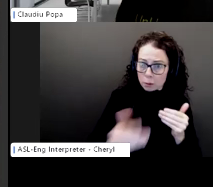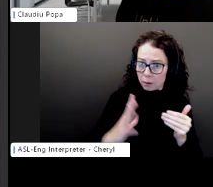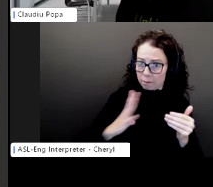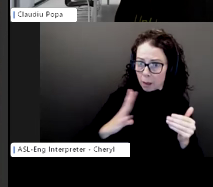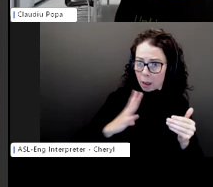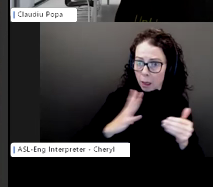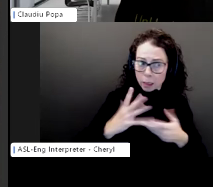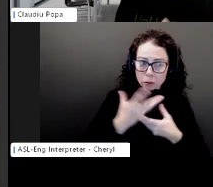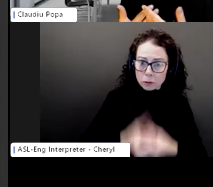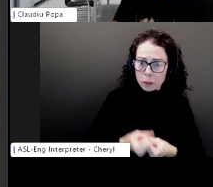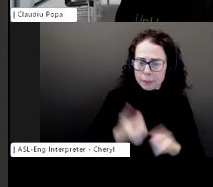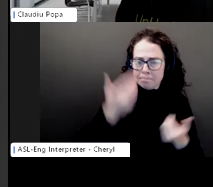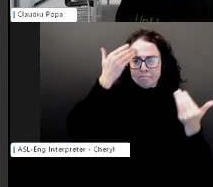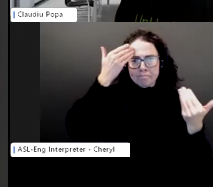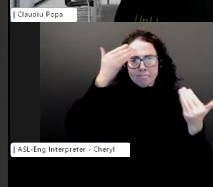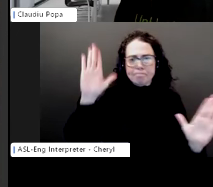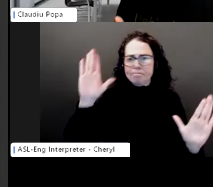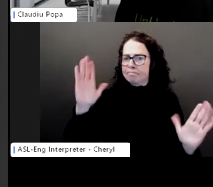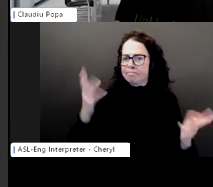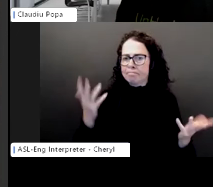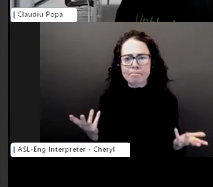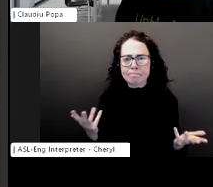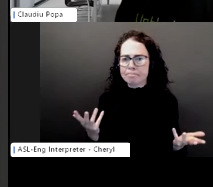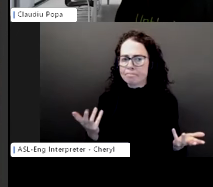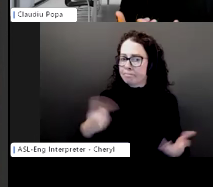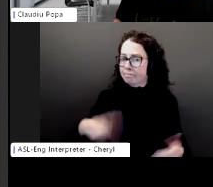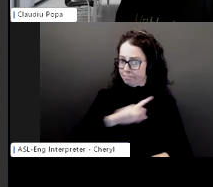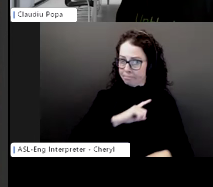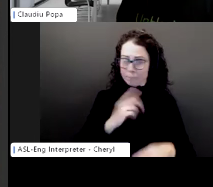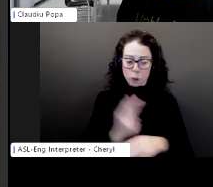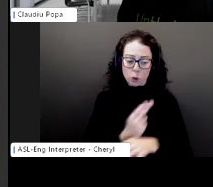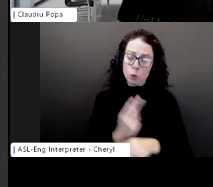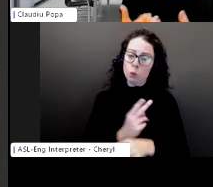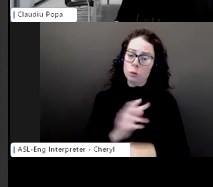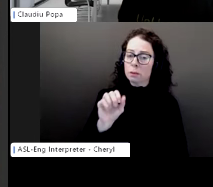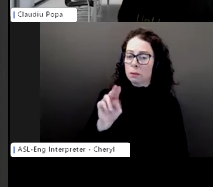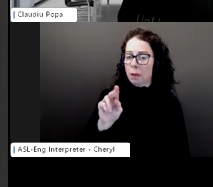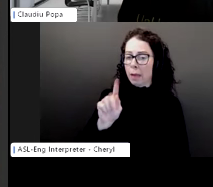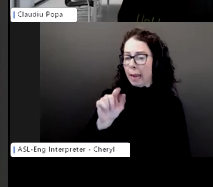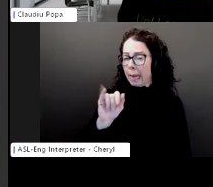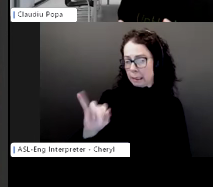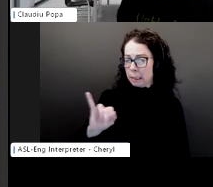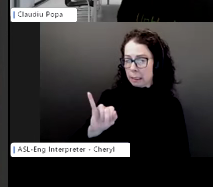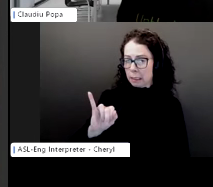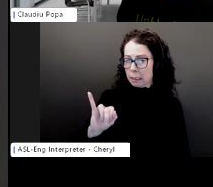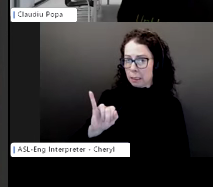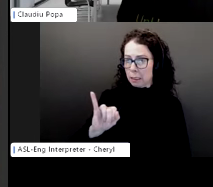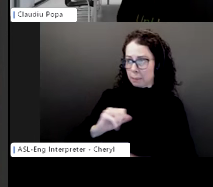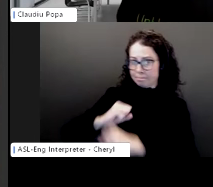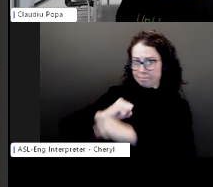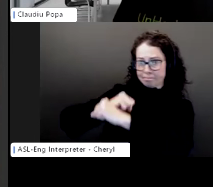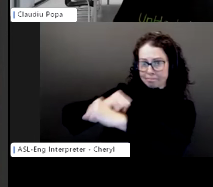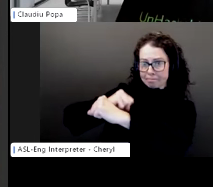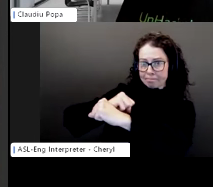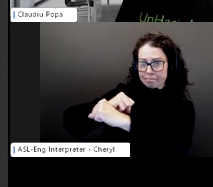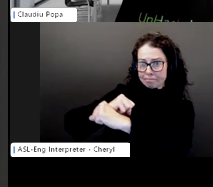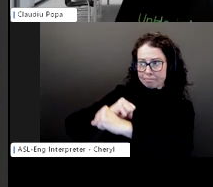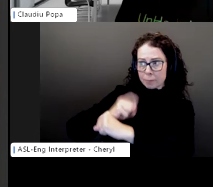never guaranteed to catch all the malware and the viruses on your computer. They just do their best.